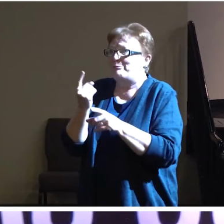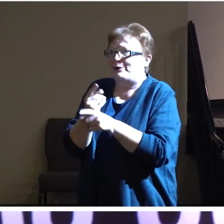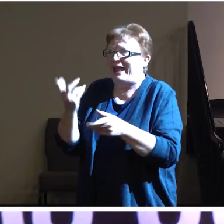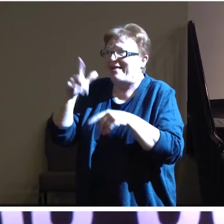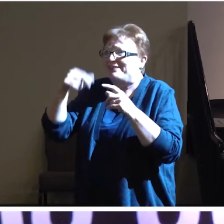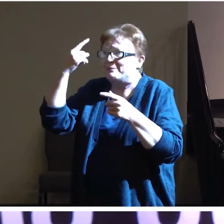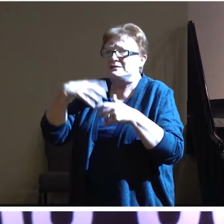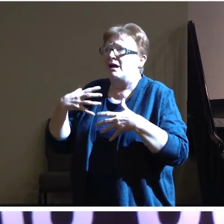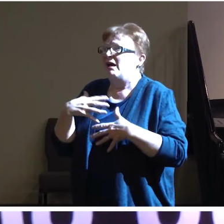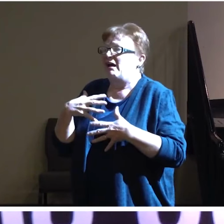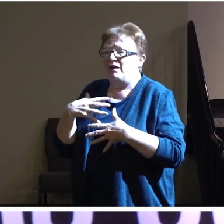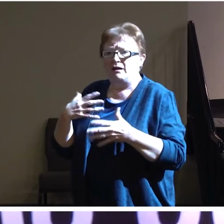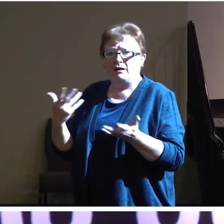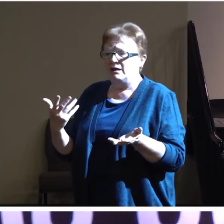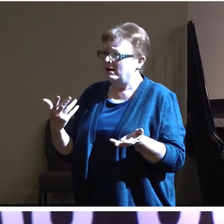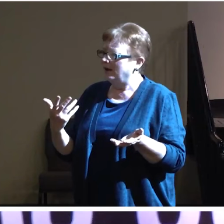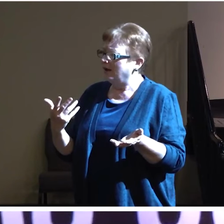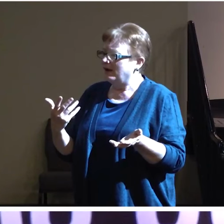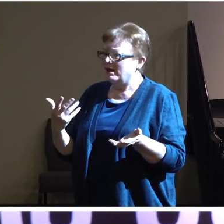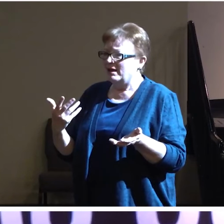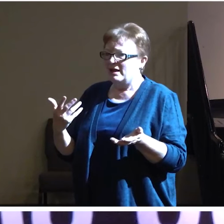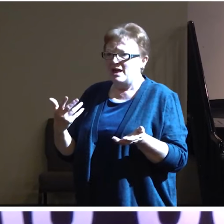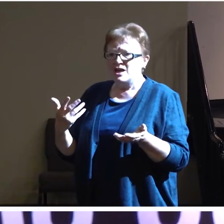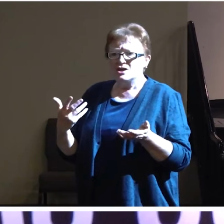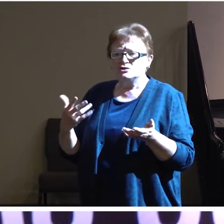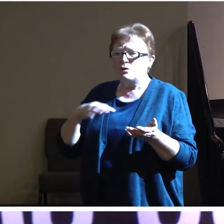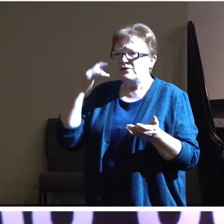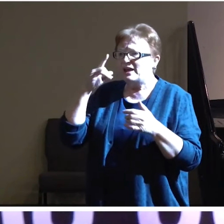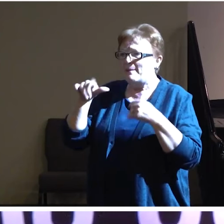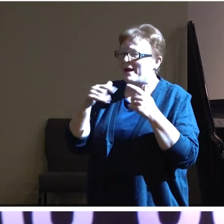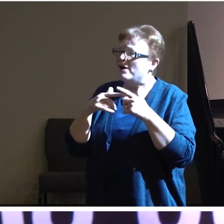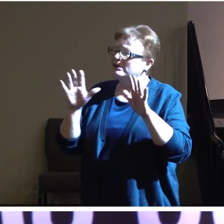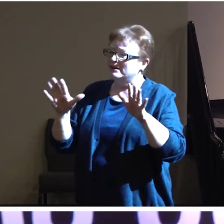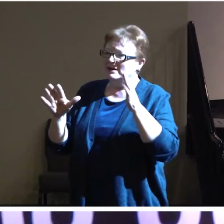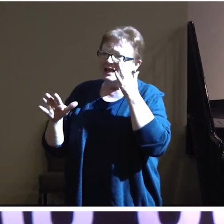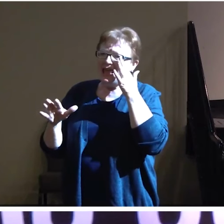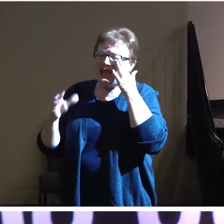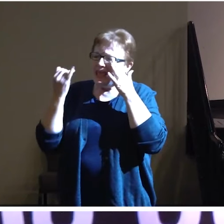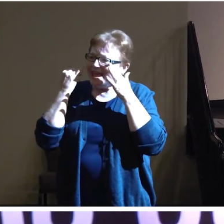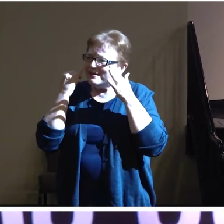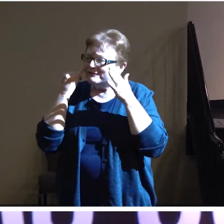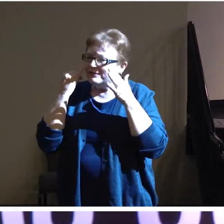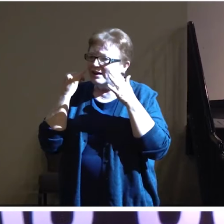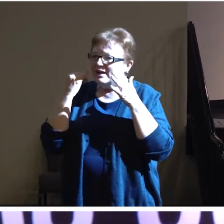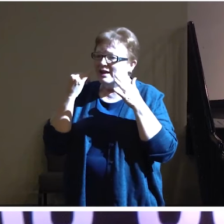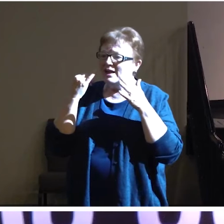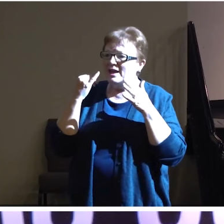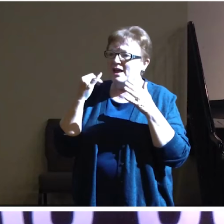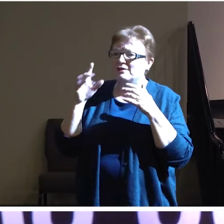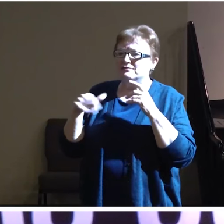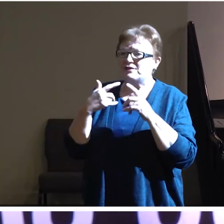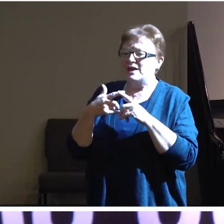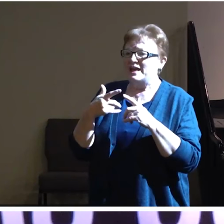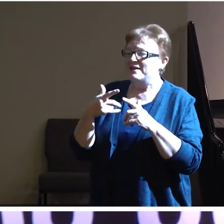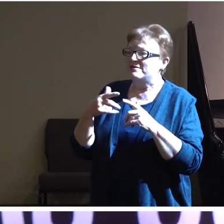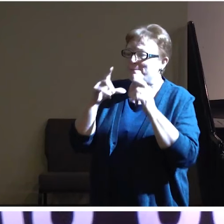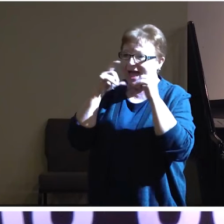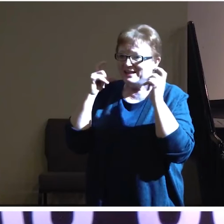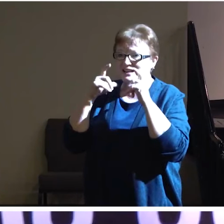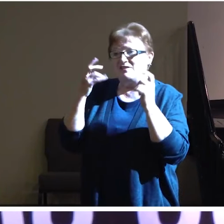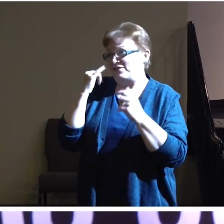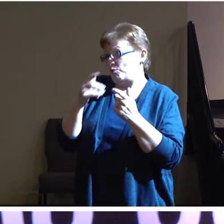While there is much debate about the efficacy of masks, let's suppose for a moment that they are absolutely helpful in protecting us